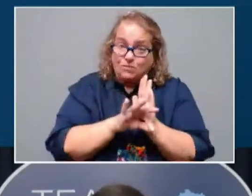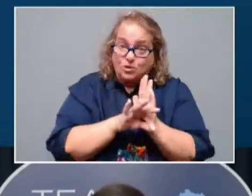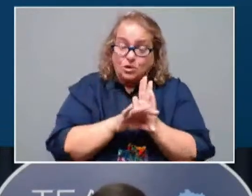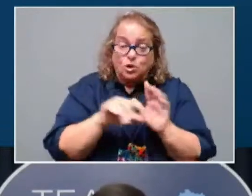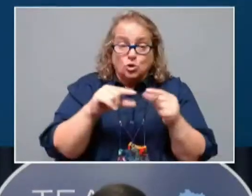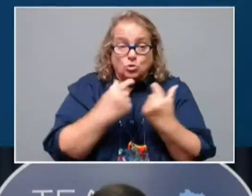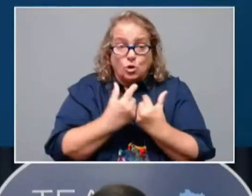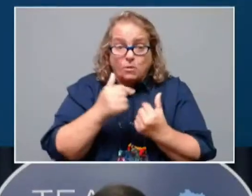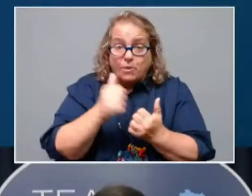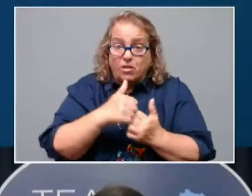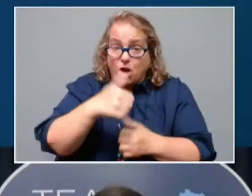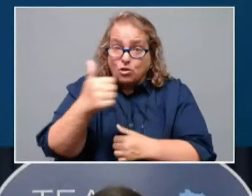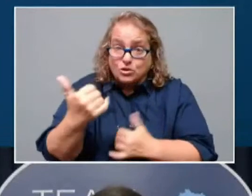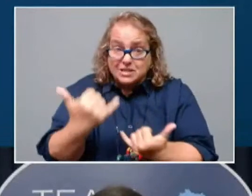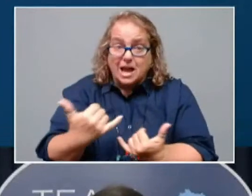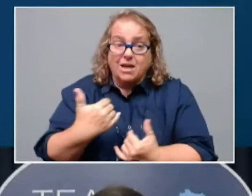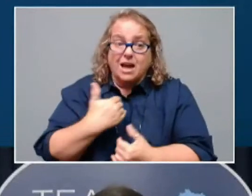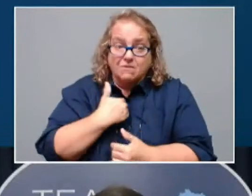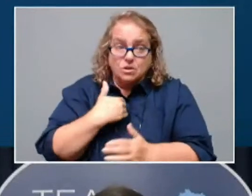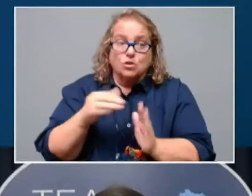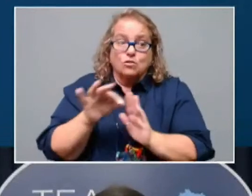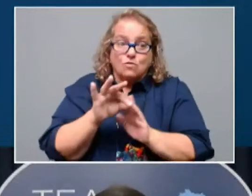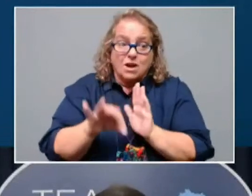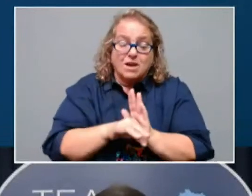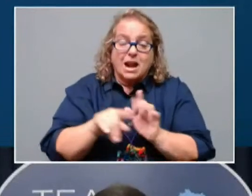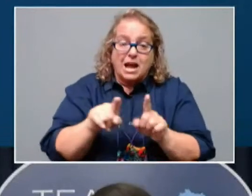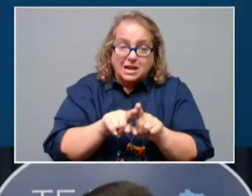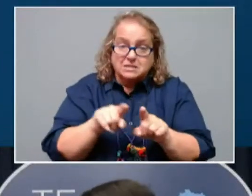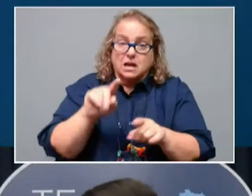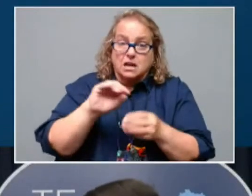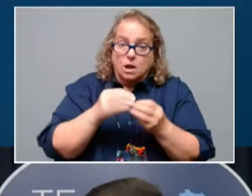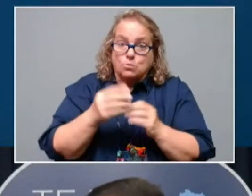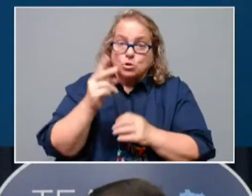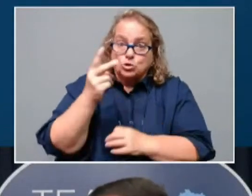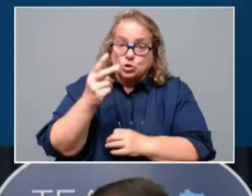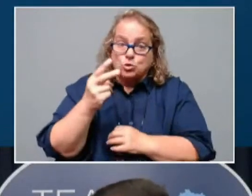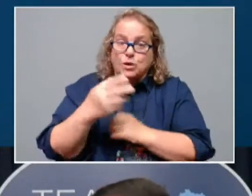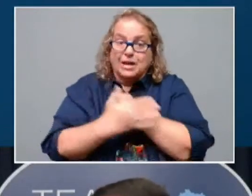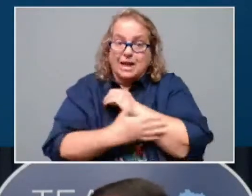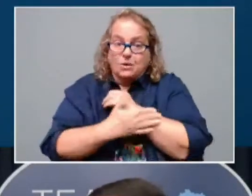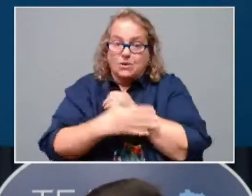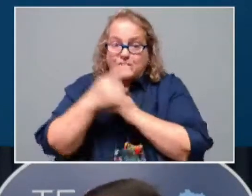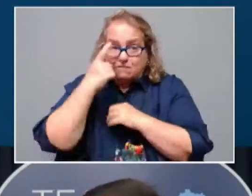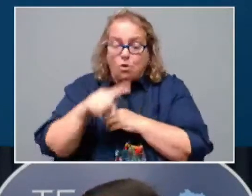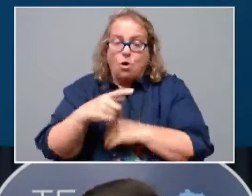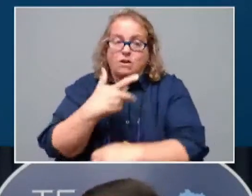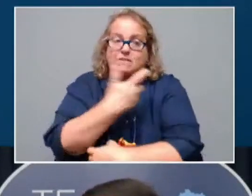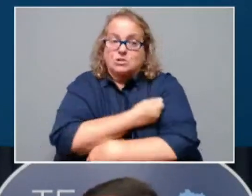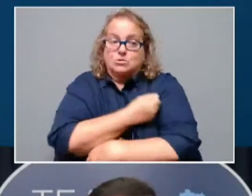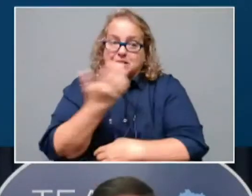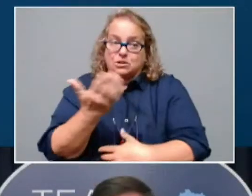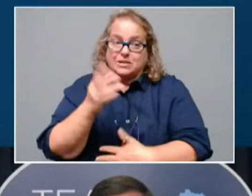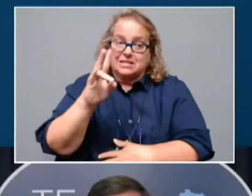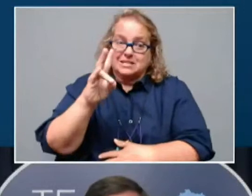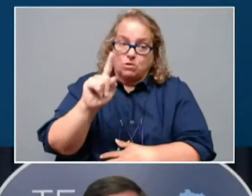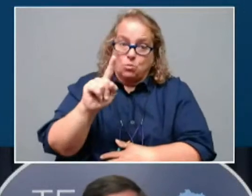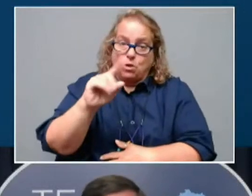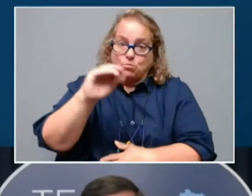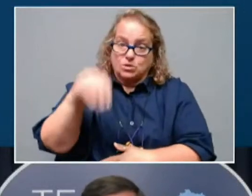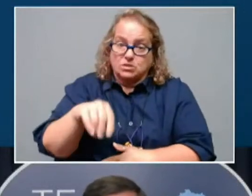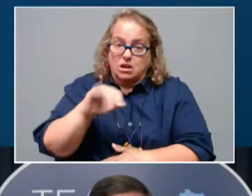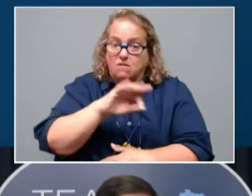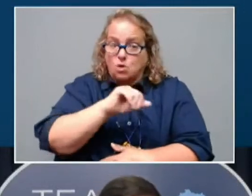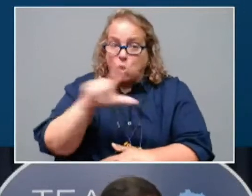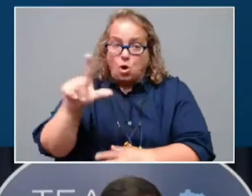now has Frankfort as the number 2 county for vaccination at 71% of all of the